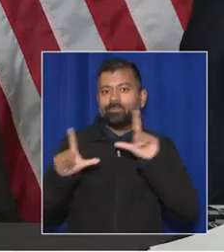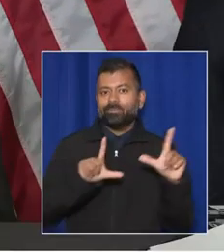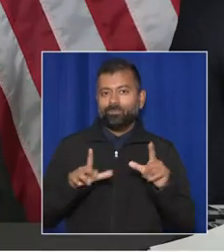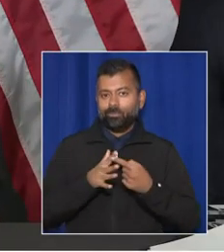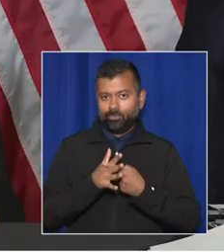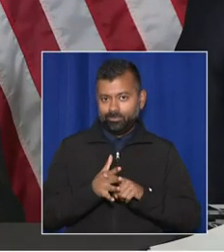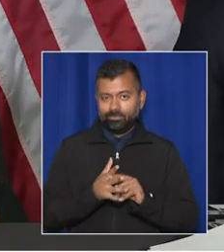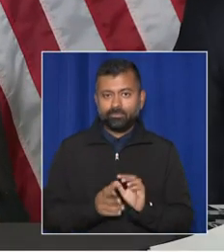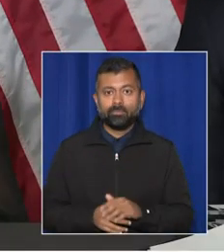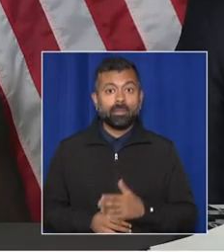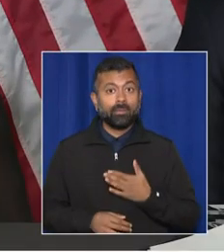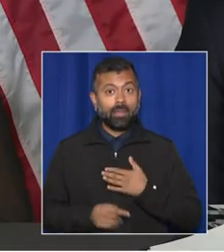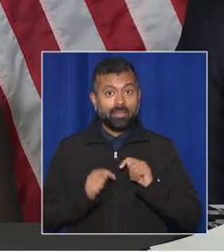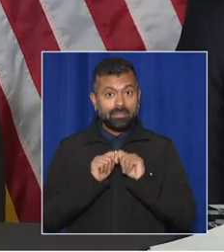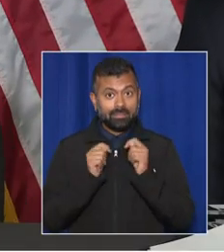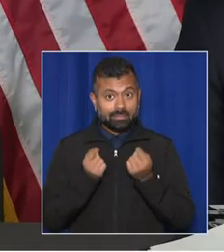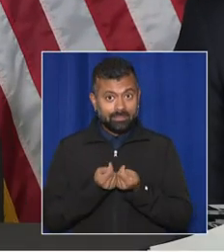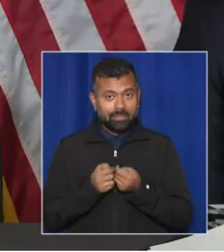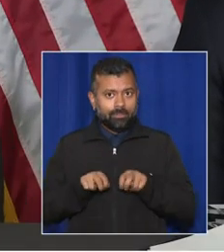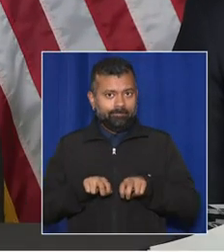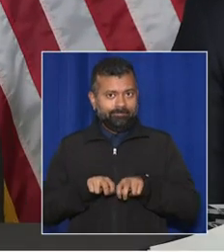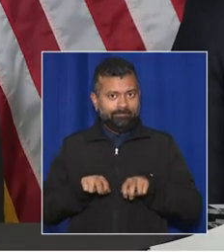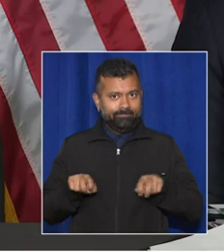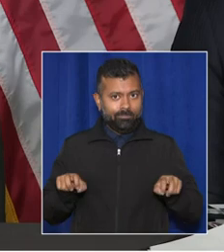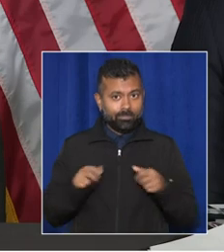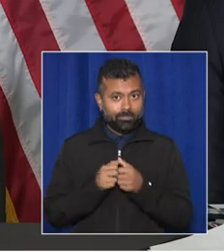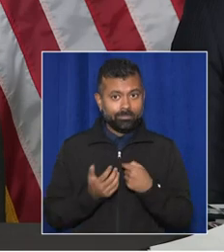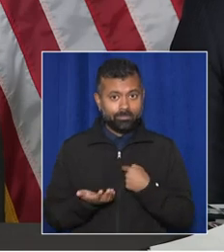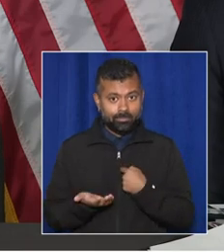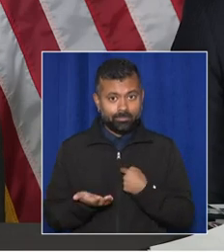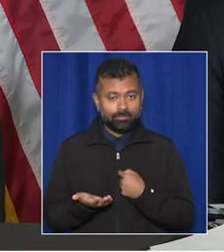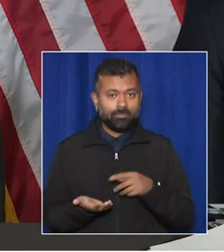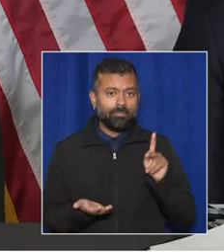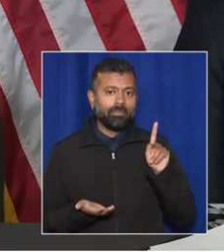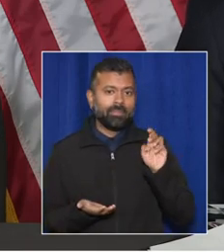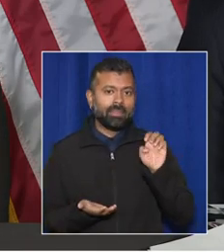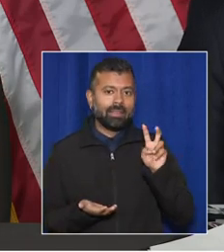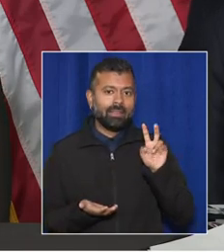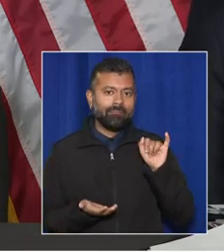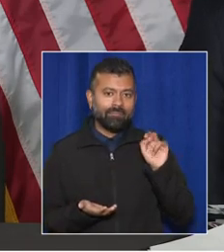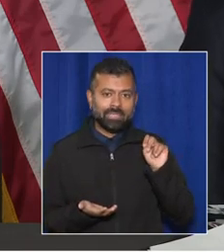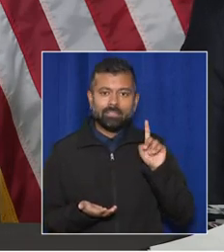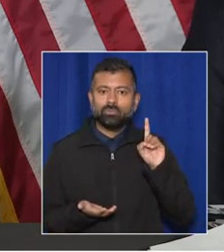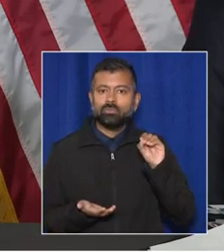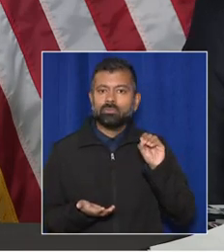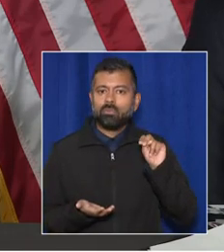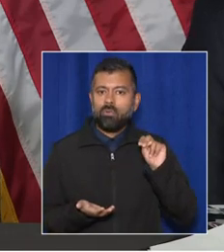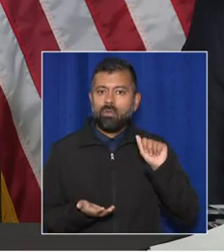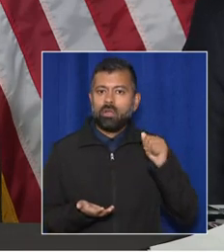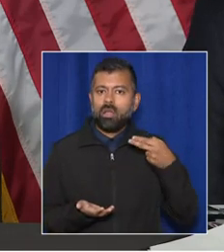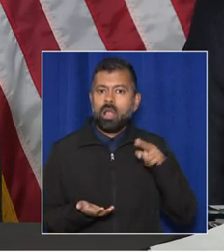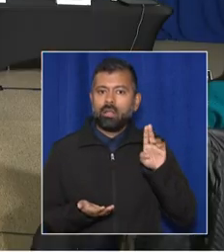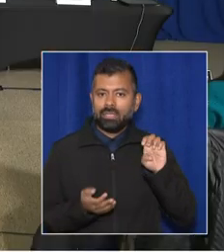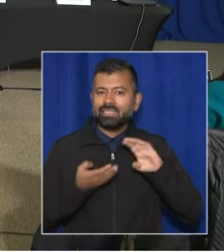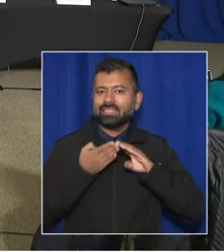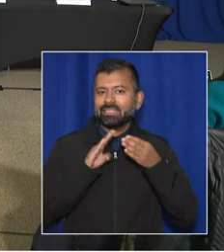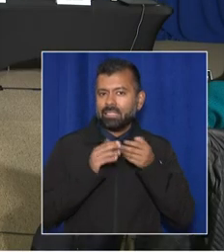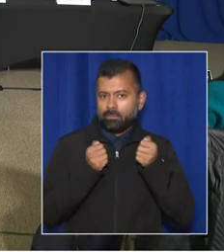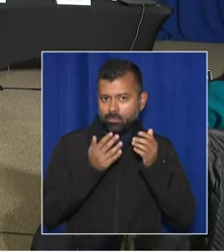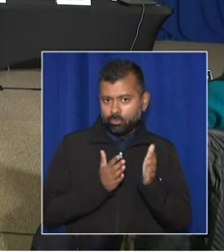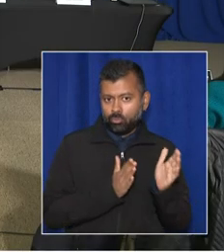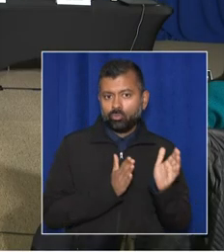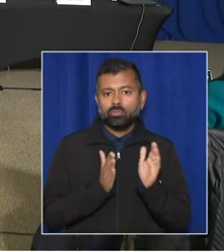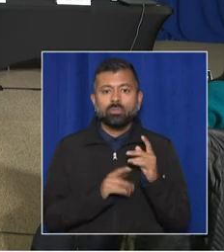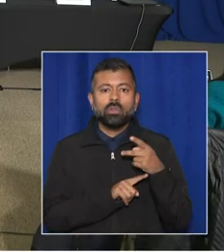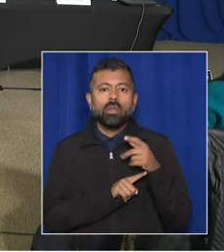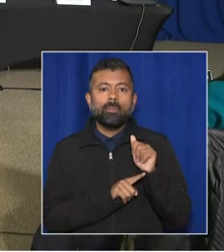Donahue, as well as the Director of the Department of Employment Services for DC, Dr. Unique Morris-Hughes, Deputy